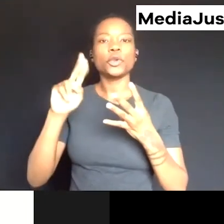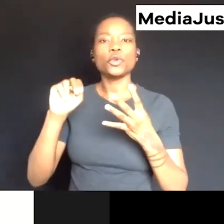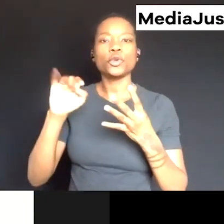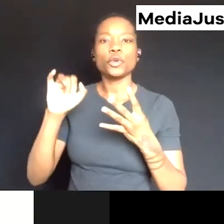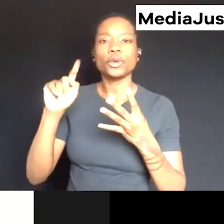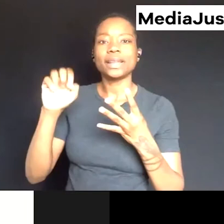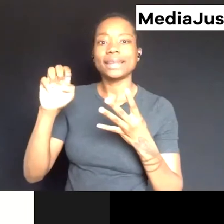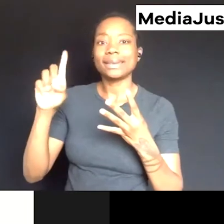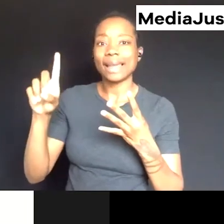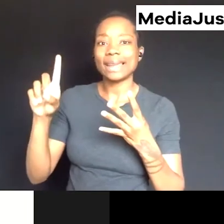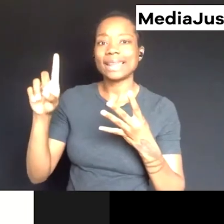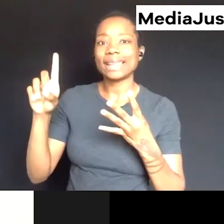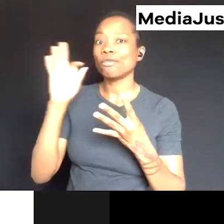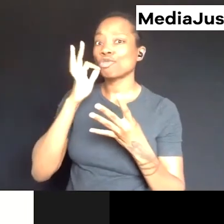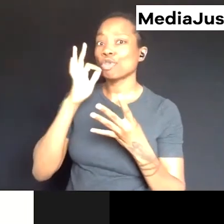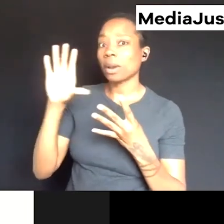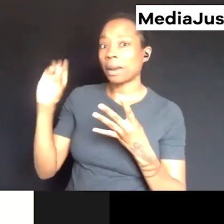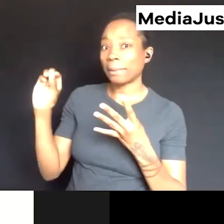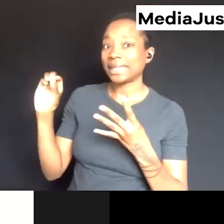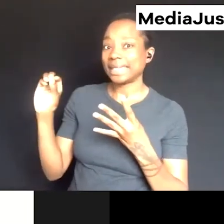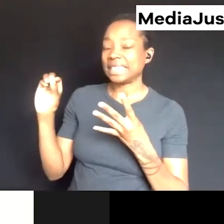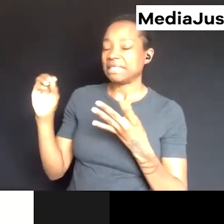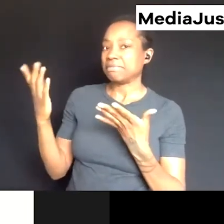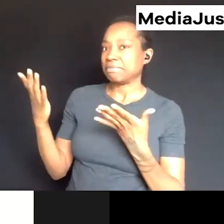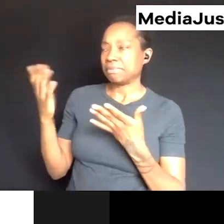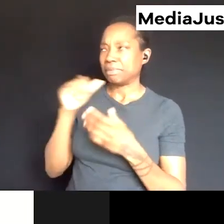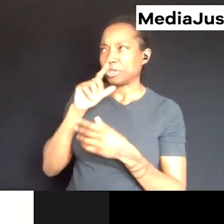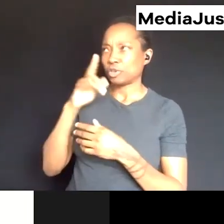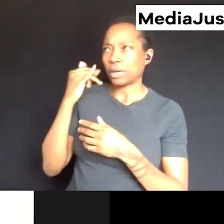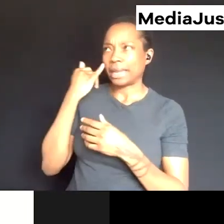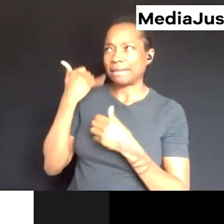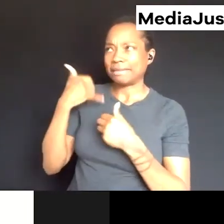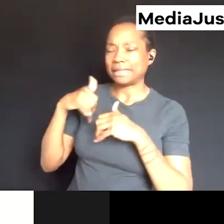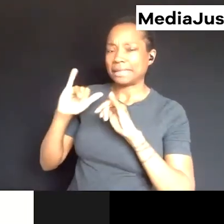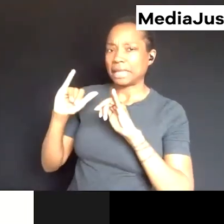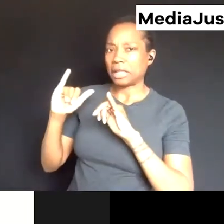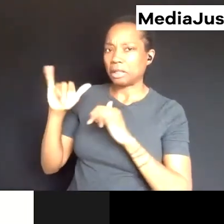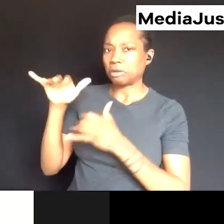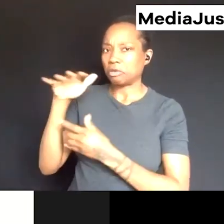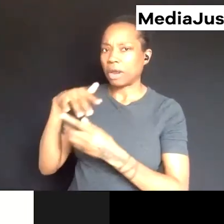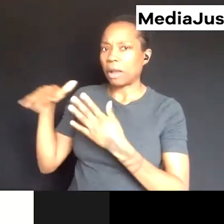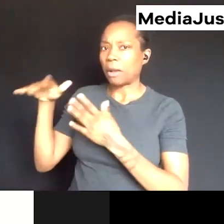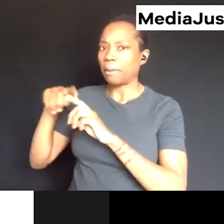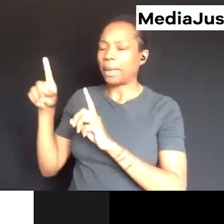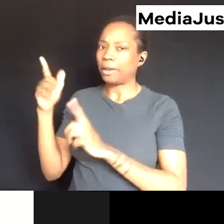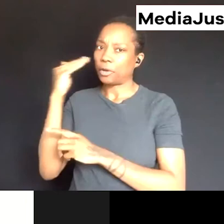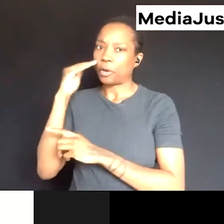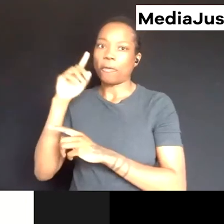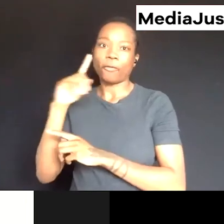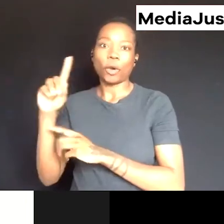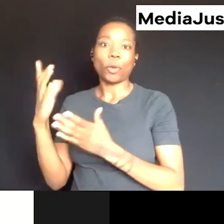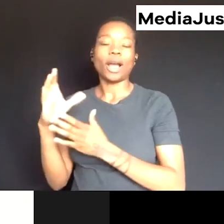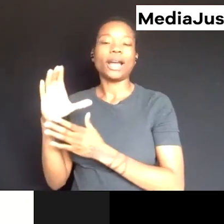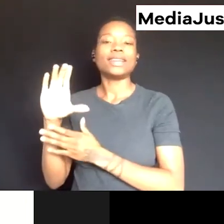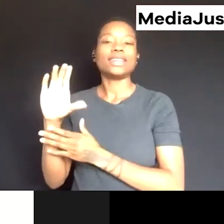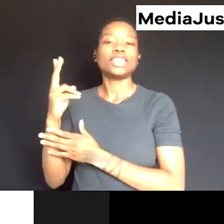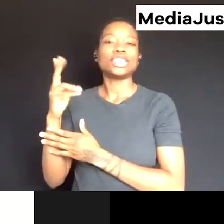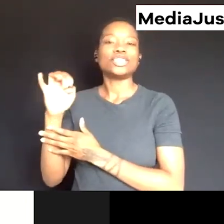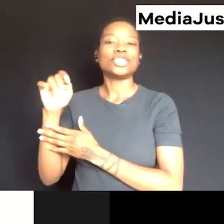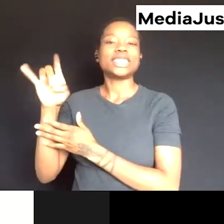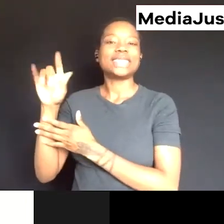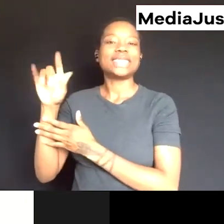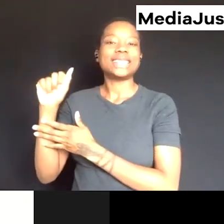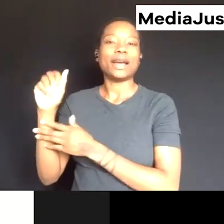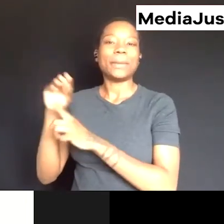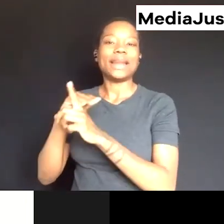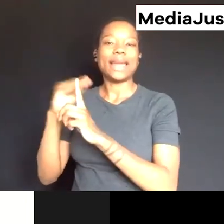different things, for Chiquita Banana, but also for destabilizing a lot of countries in Central America and